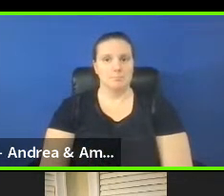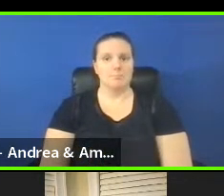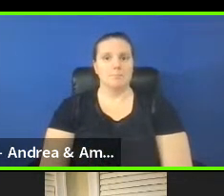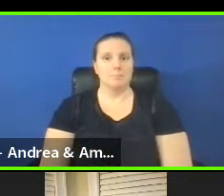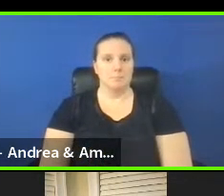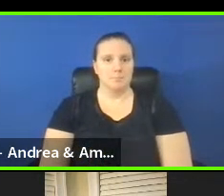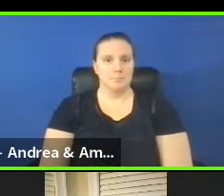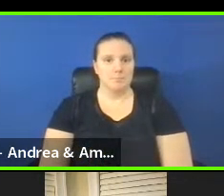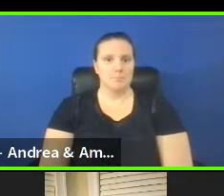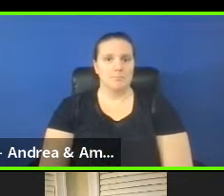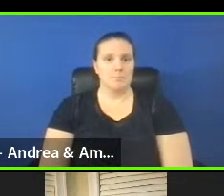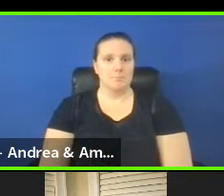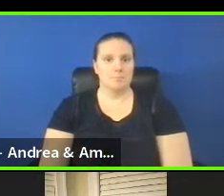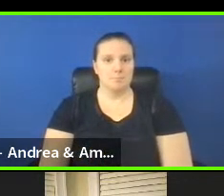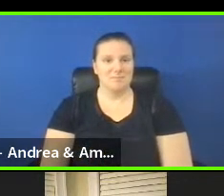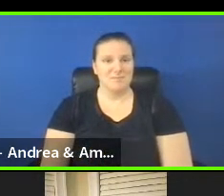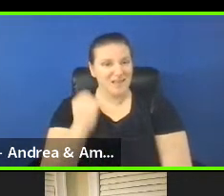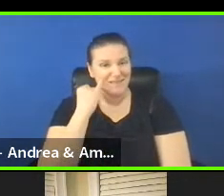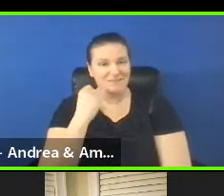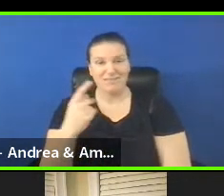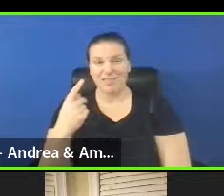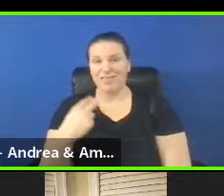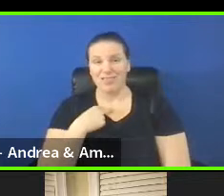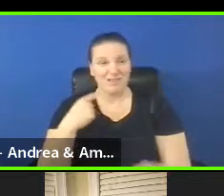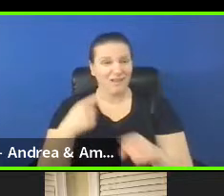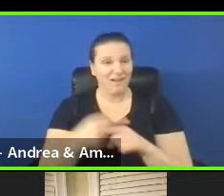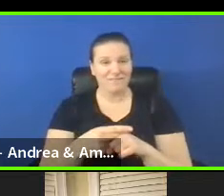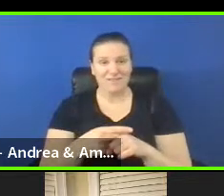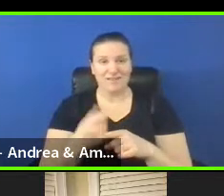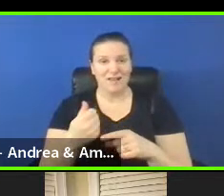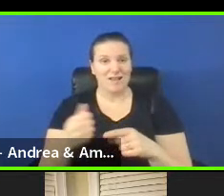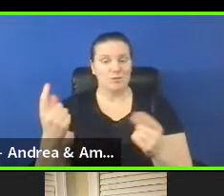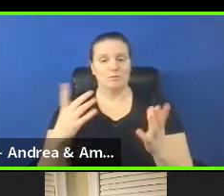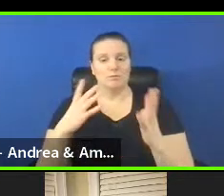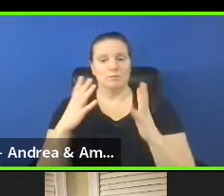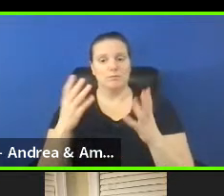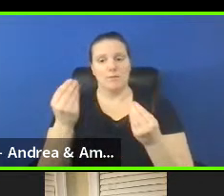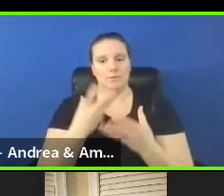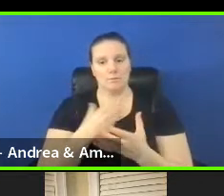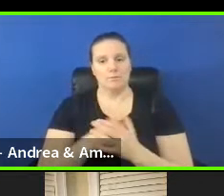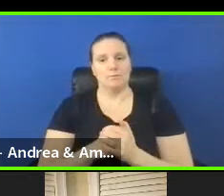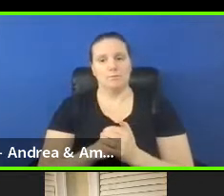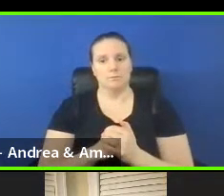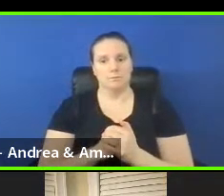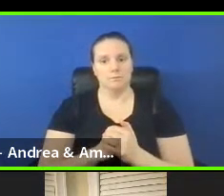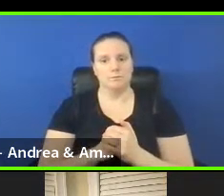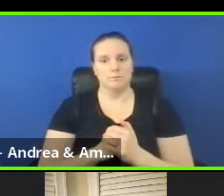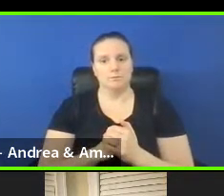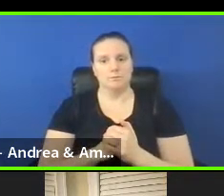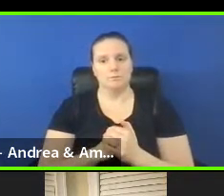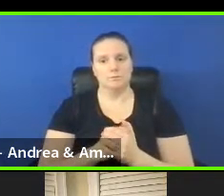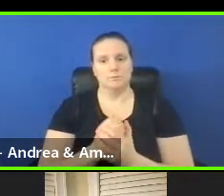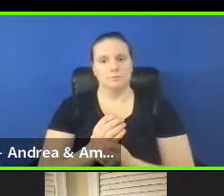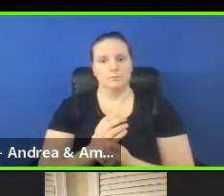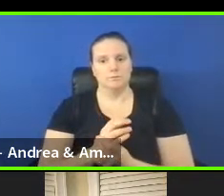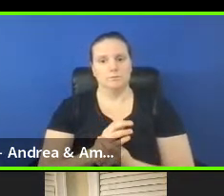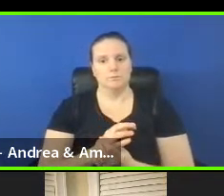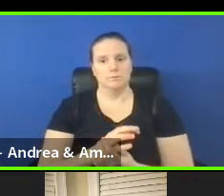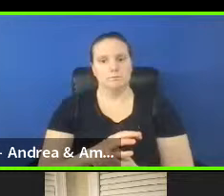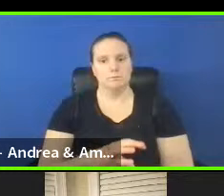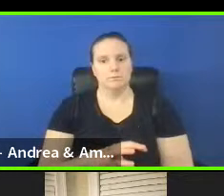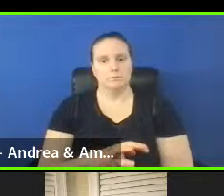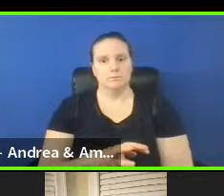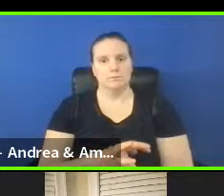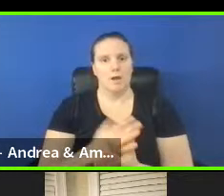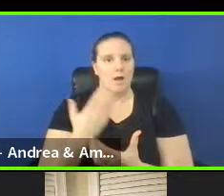And if that's a barrier to anyone, please let me know. I don't want to do this